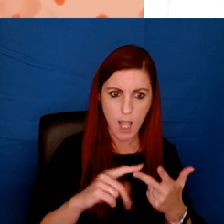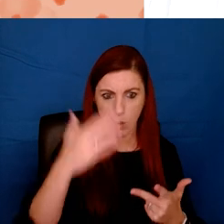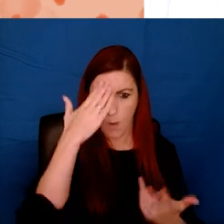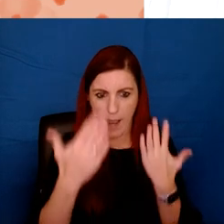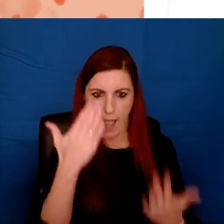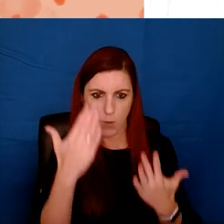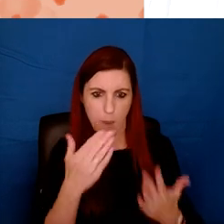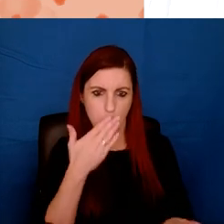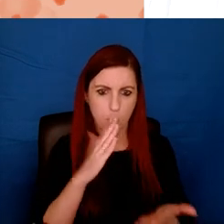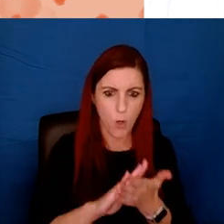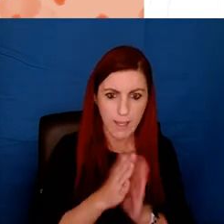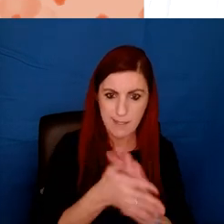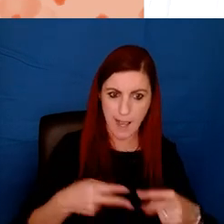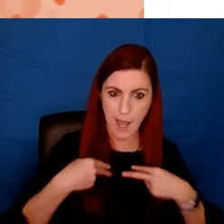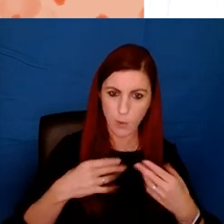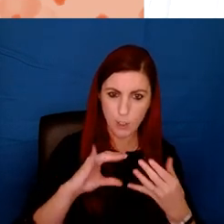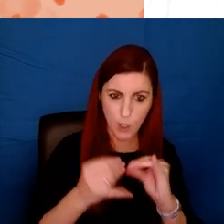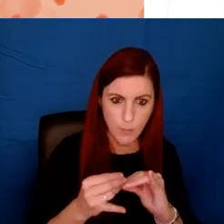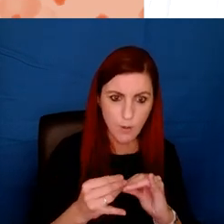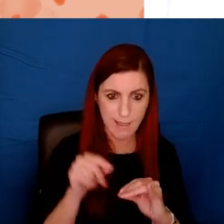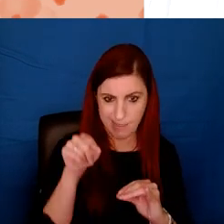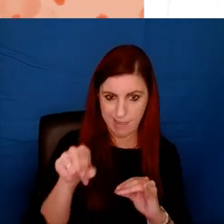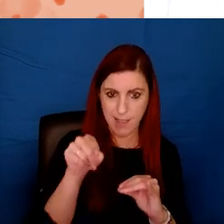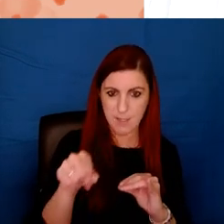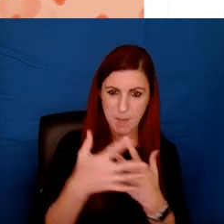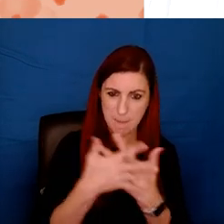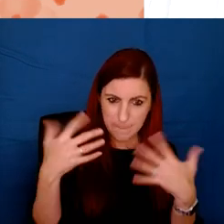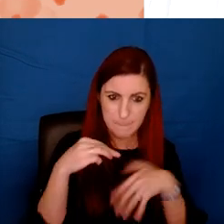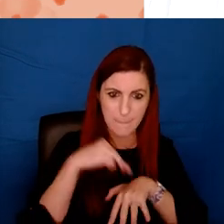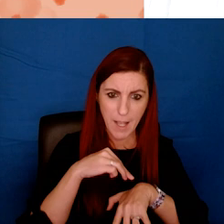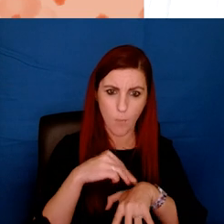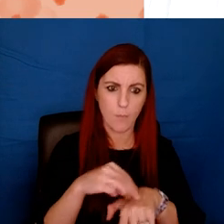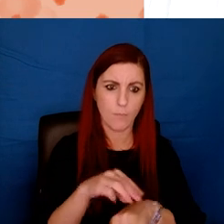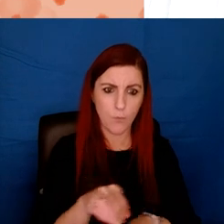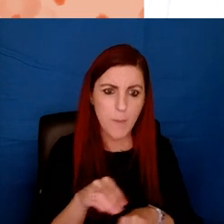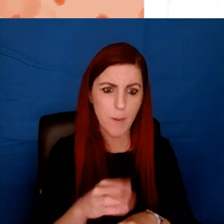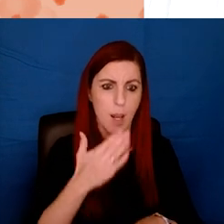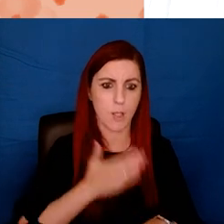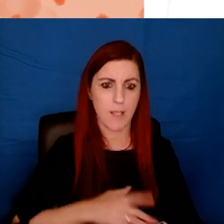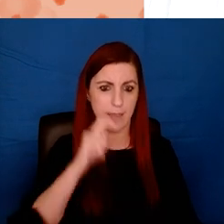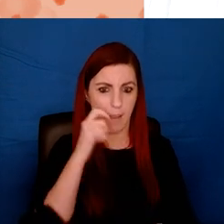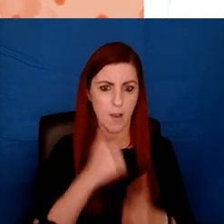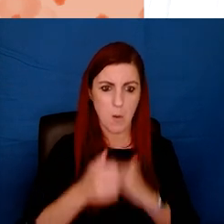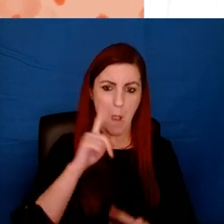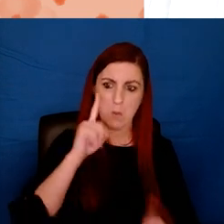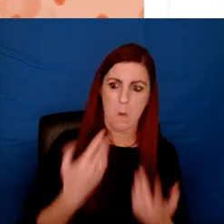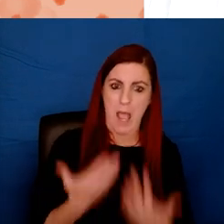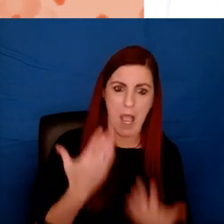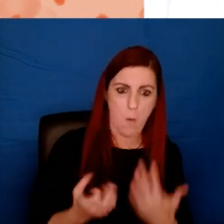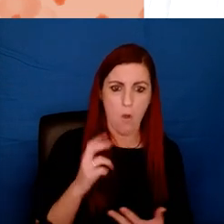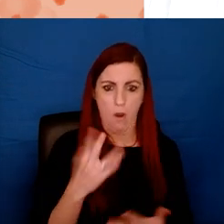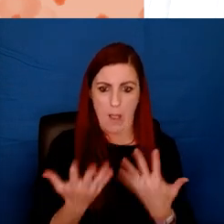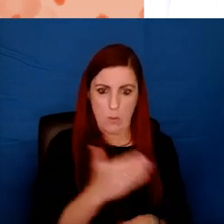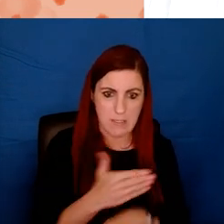how to go about booking a sign language interpreter, that seems to be a big problem. You know, people have sort of said, just God, I wouldn't know what to do, or where